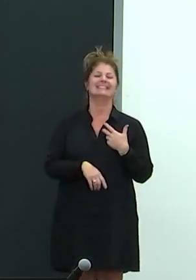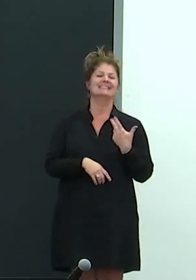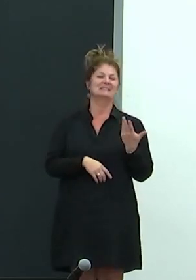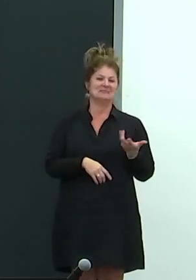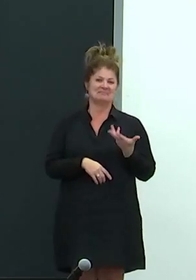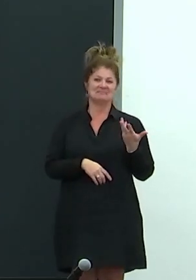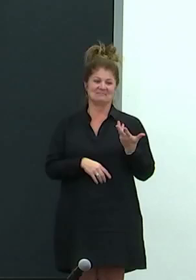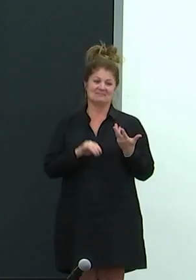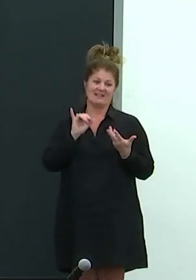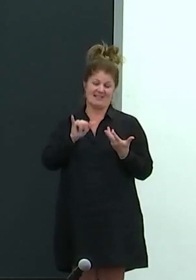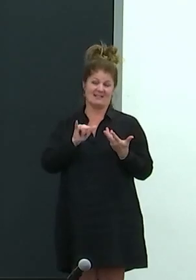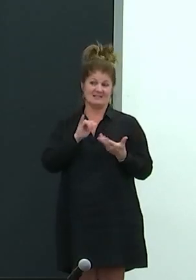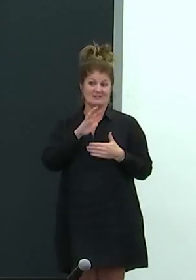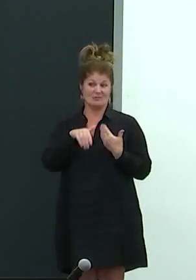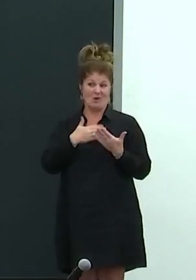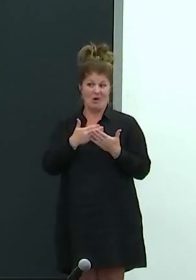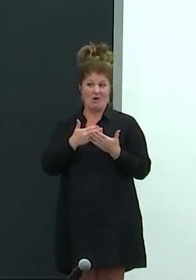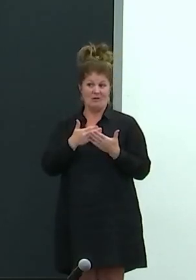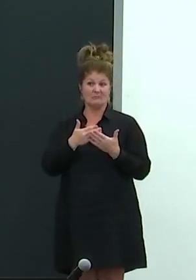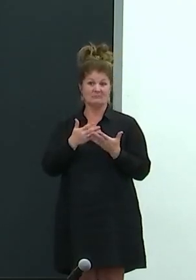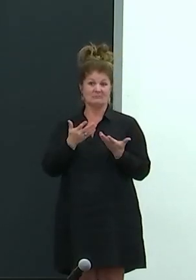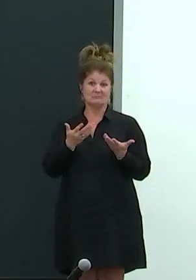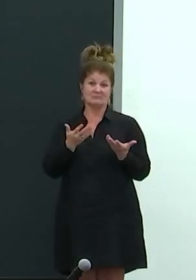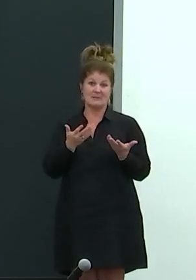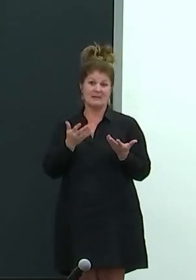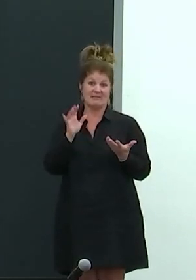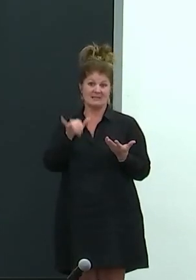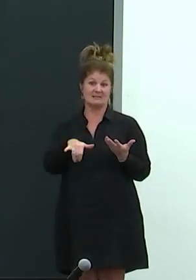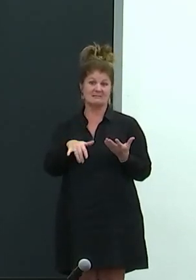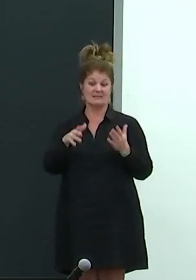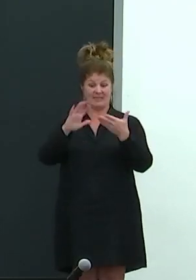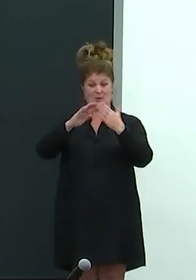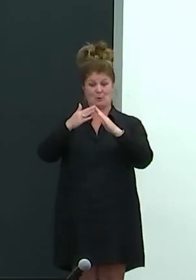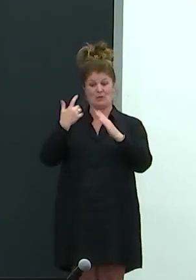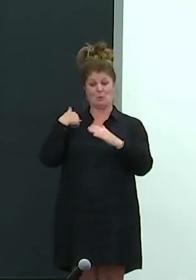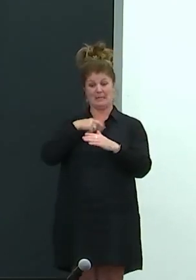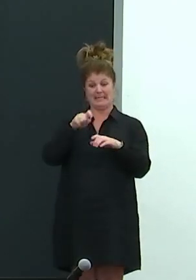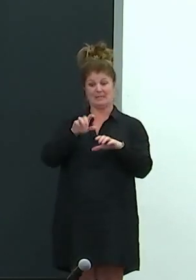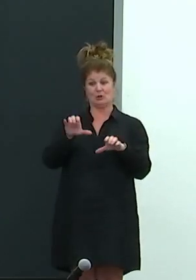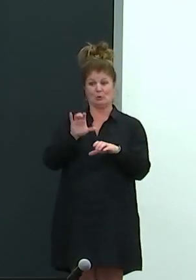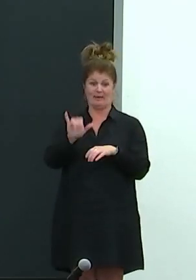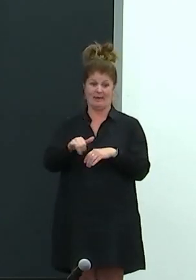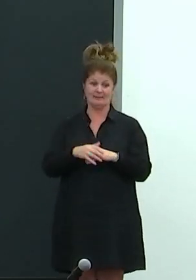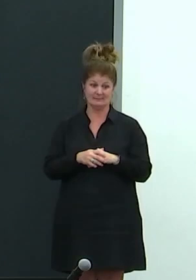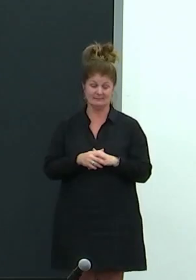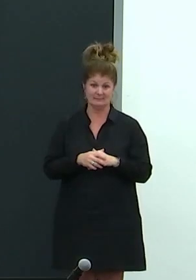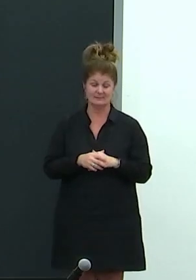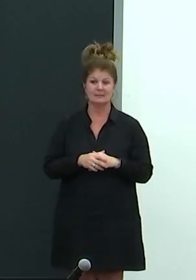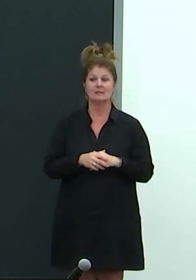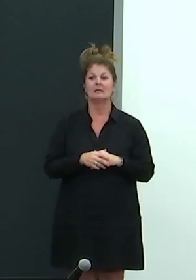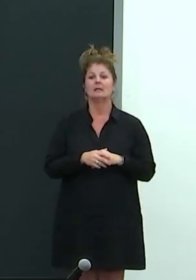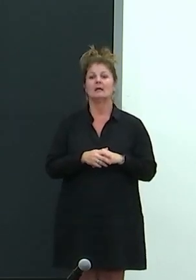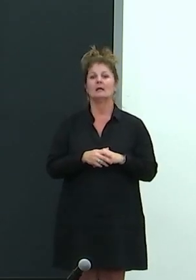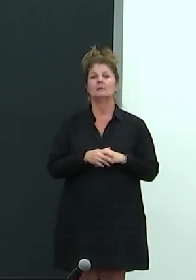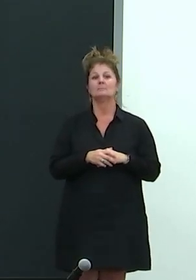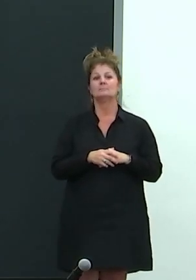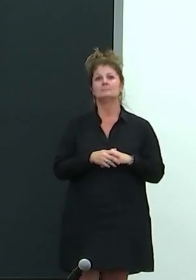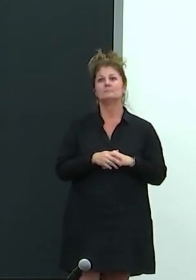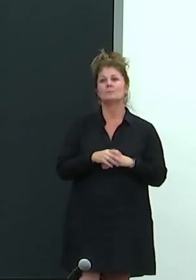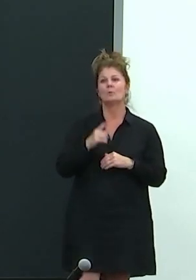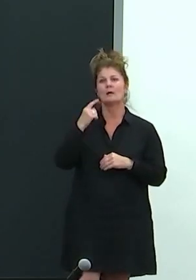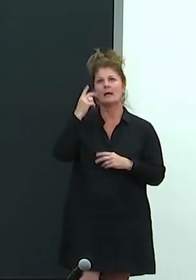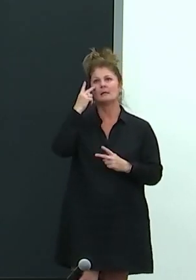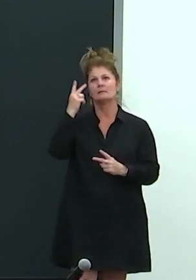That's definitely something that as a community, we need to enact change. When I think